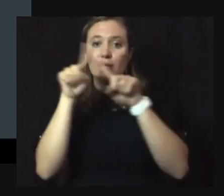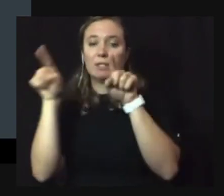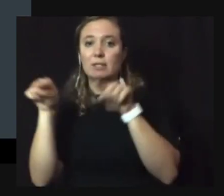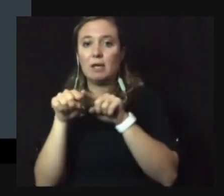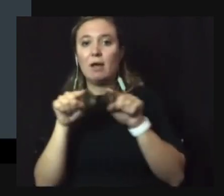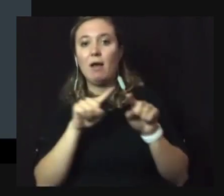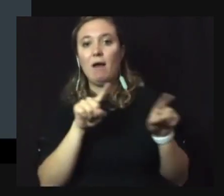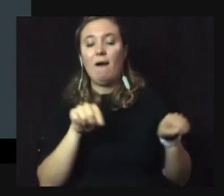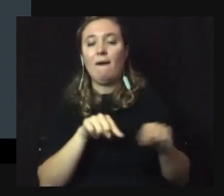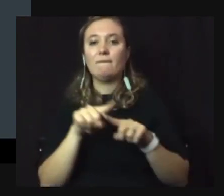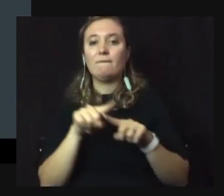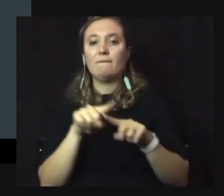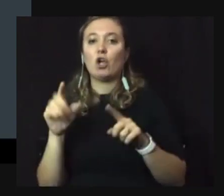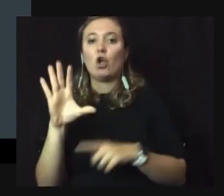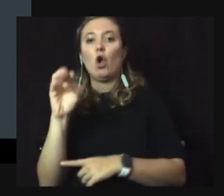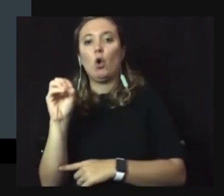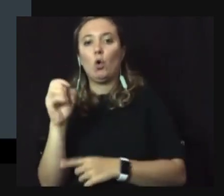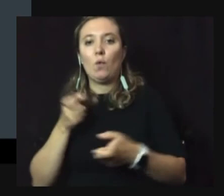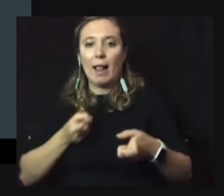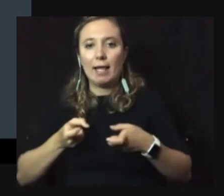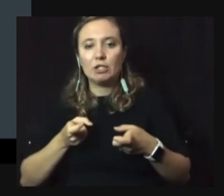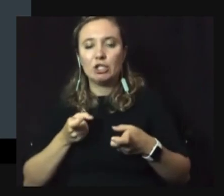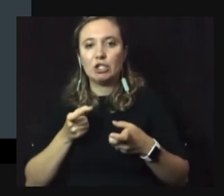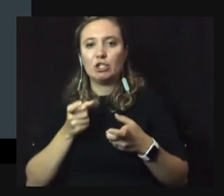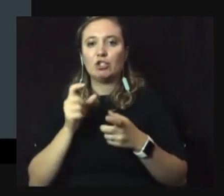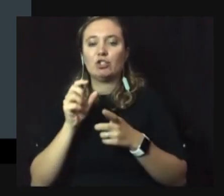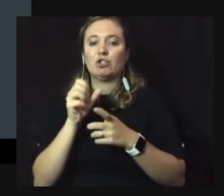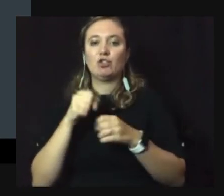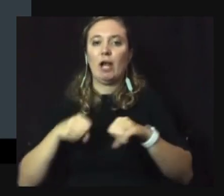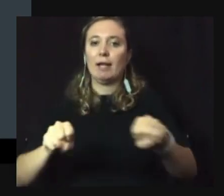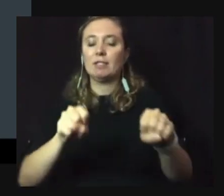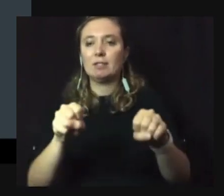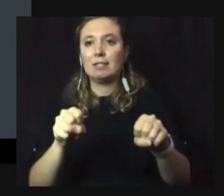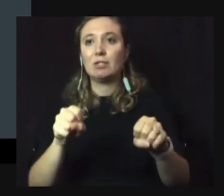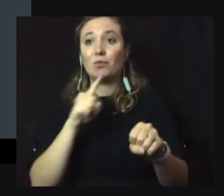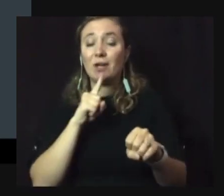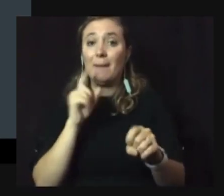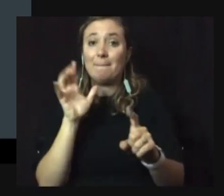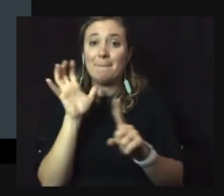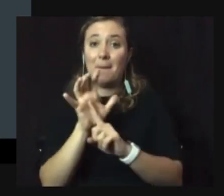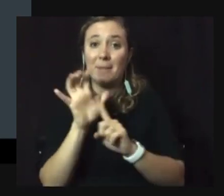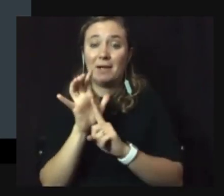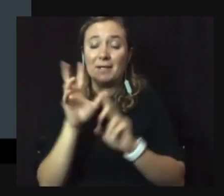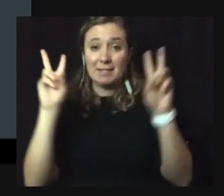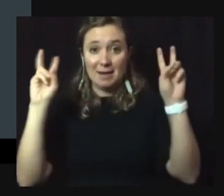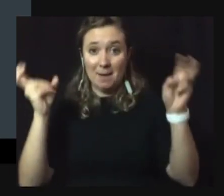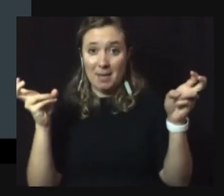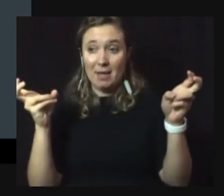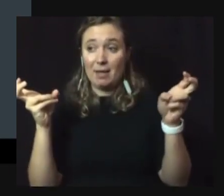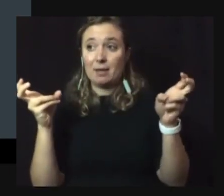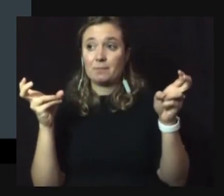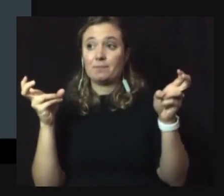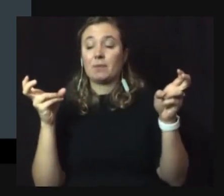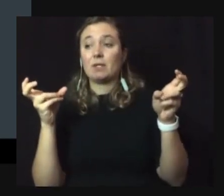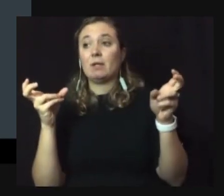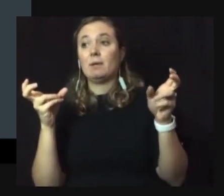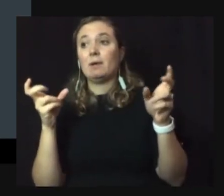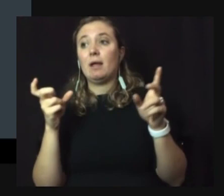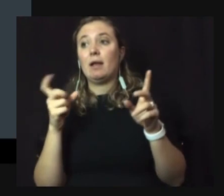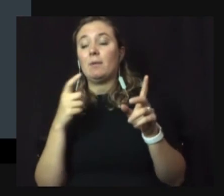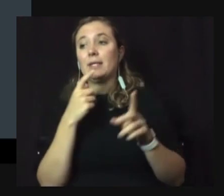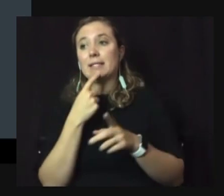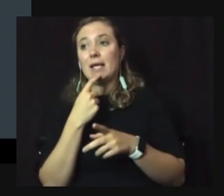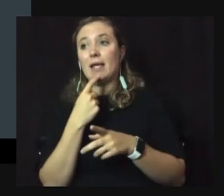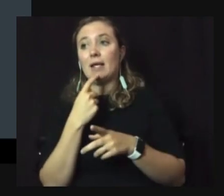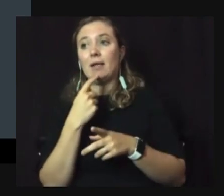co-regulation strategies. That is such a big topic, but what I will say to you is that I have developed